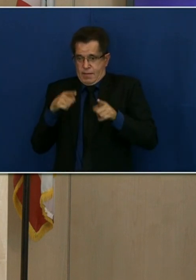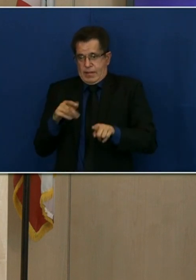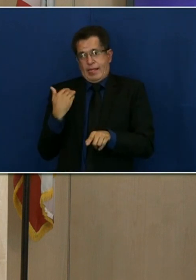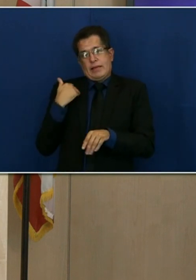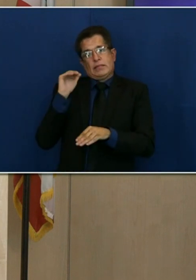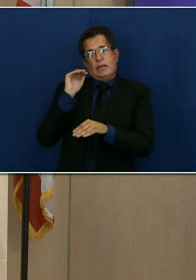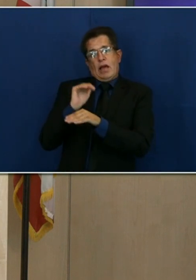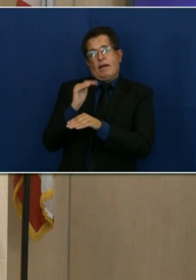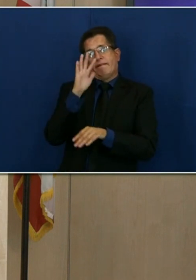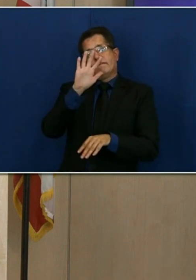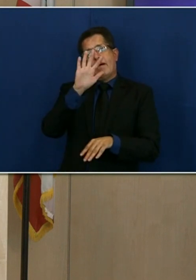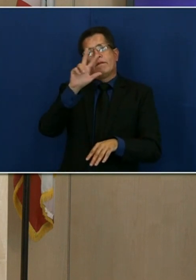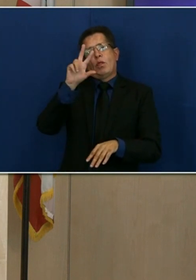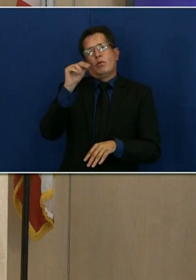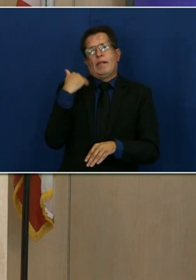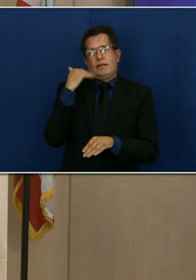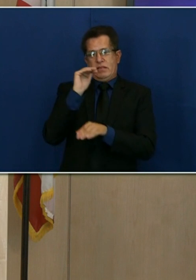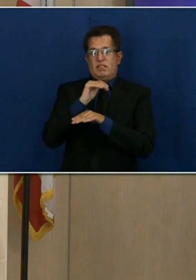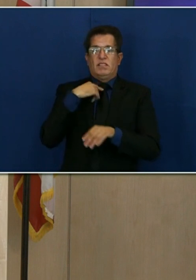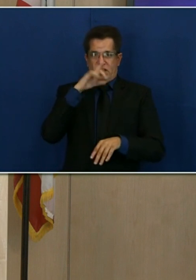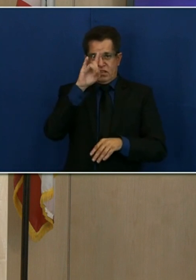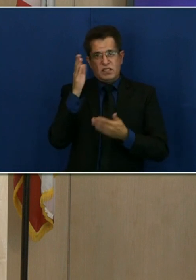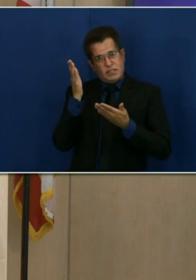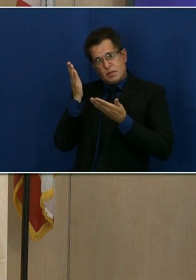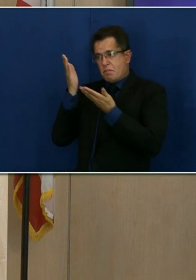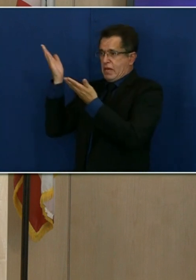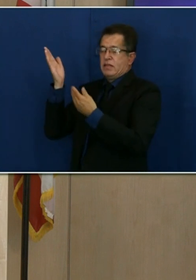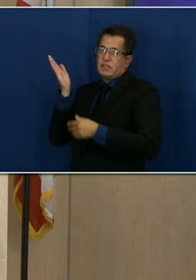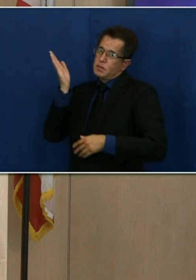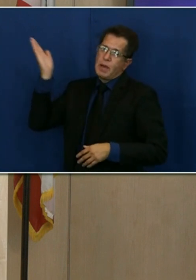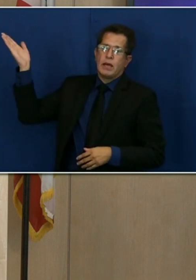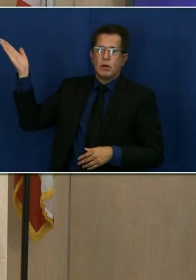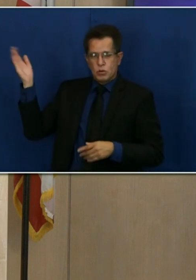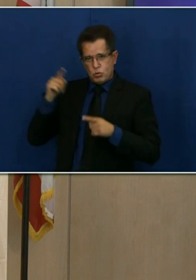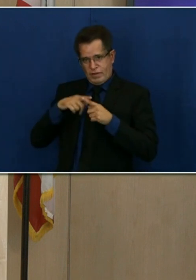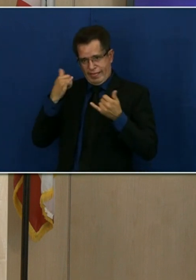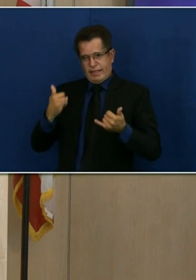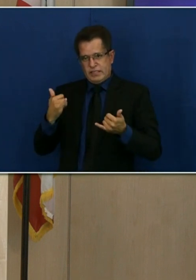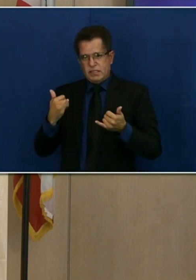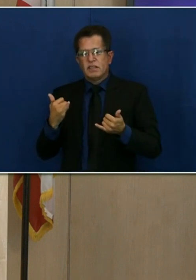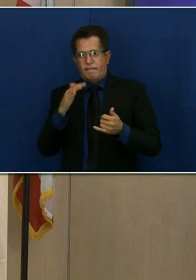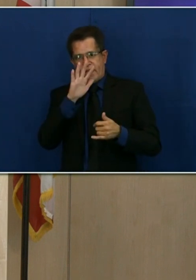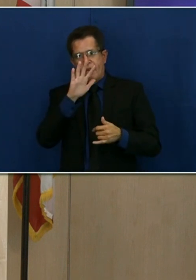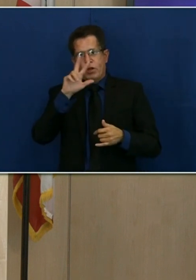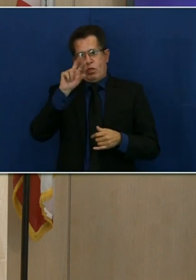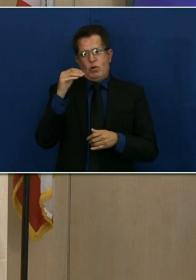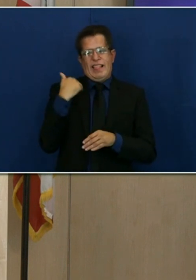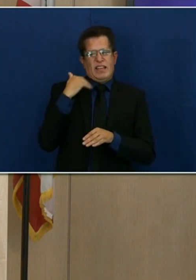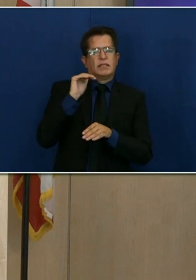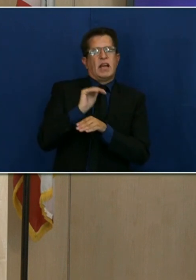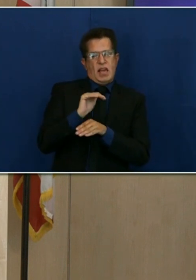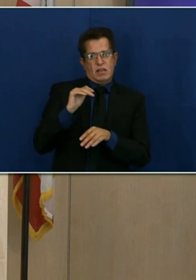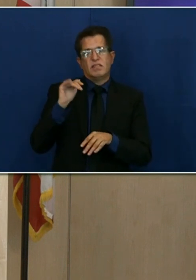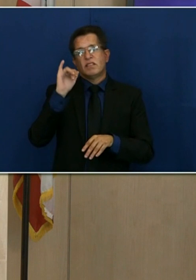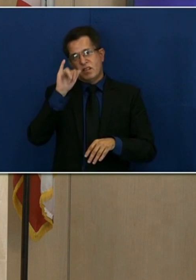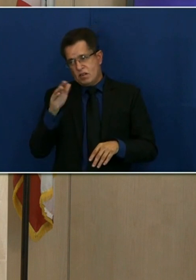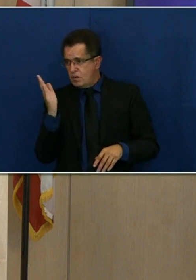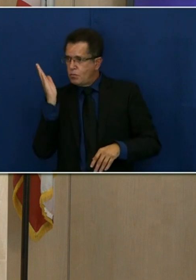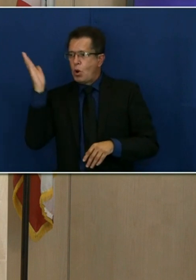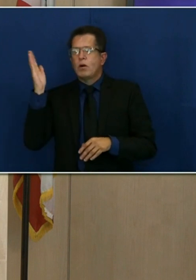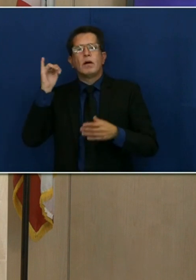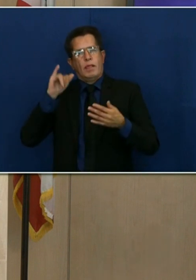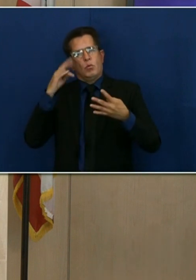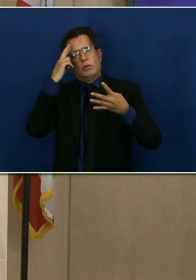night at 5:30 p.m. when we submitted this specific adjudication intent for our being in the purple